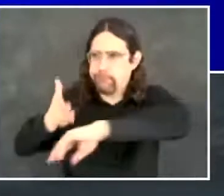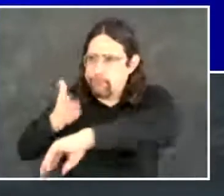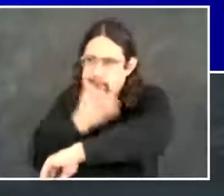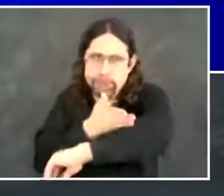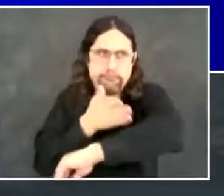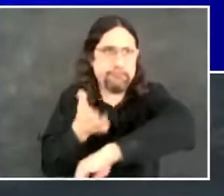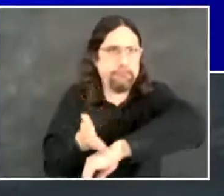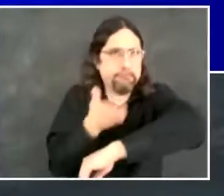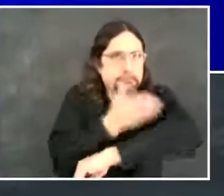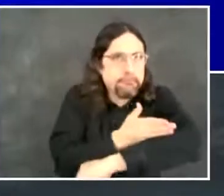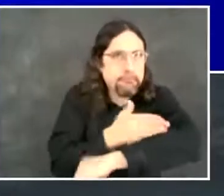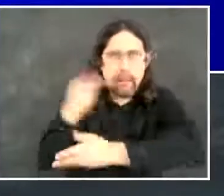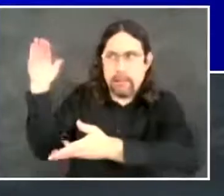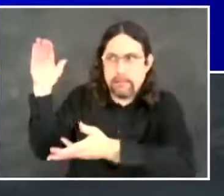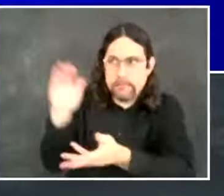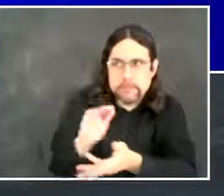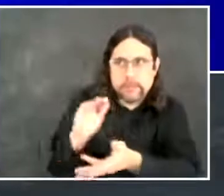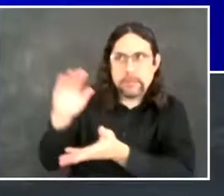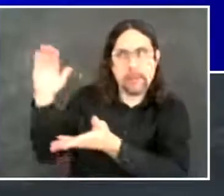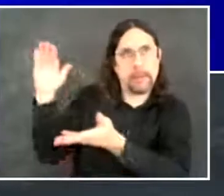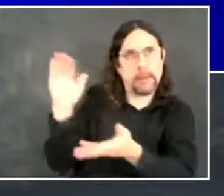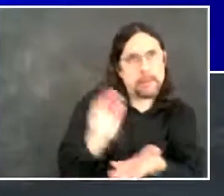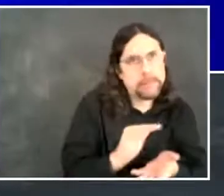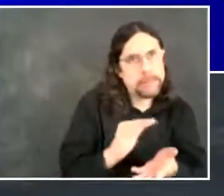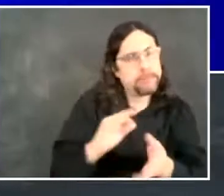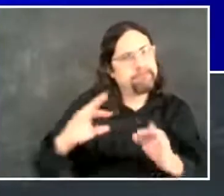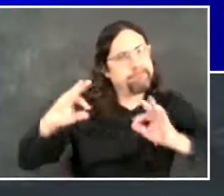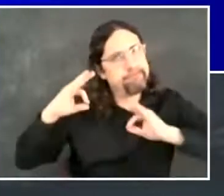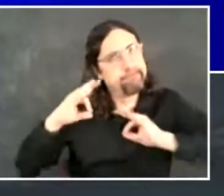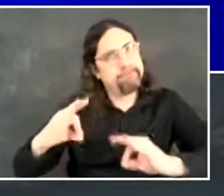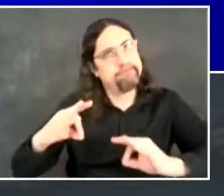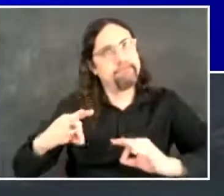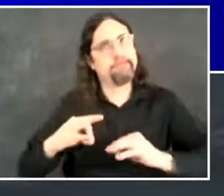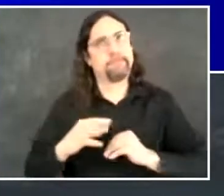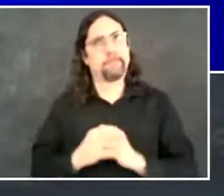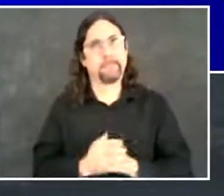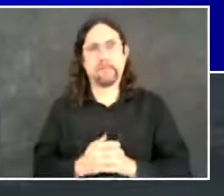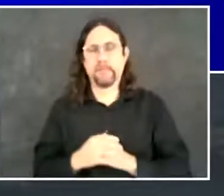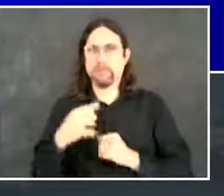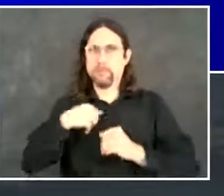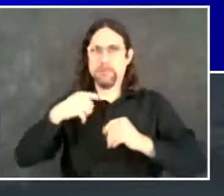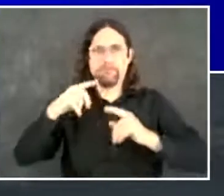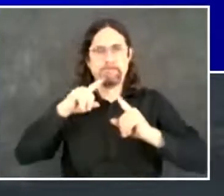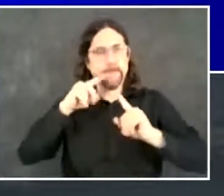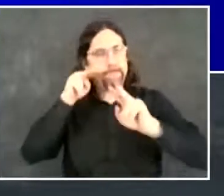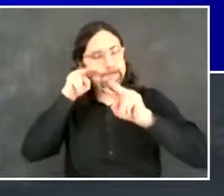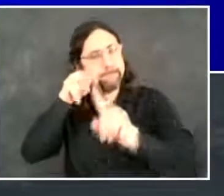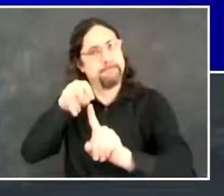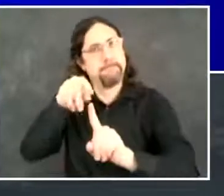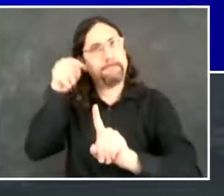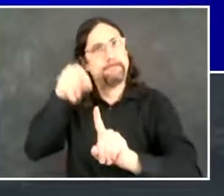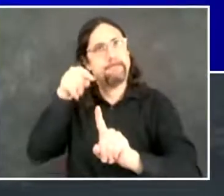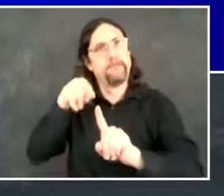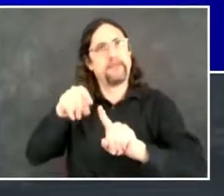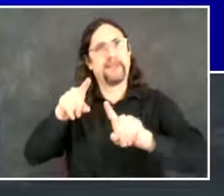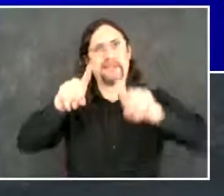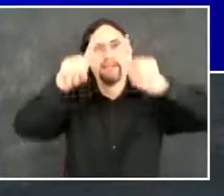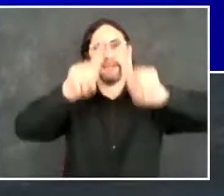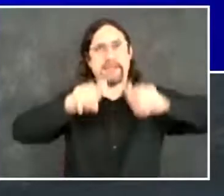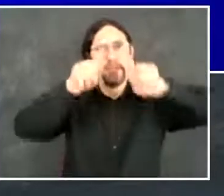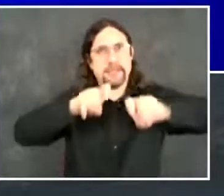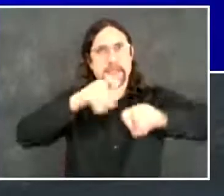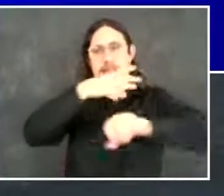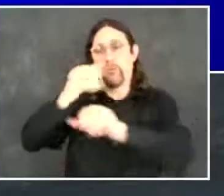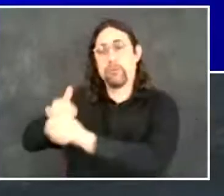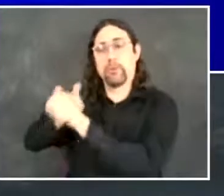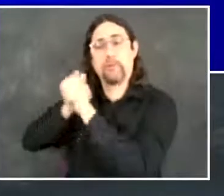to test and trace and then take the next big step. We still cannot say with assurance that we're out of the